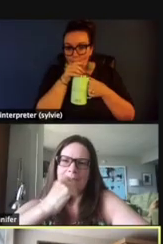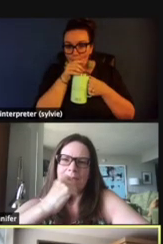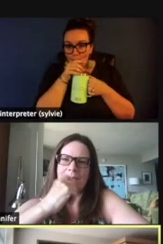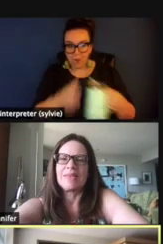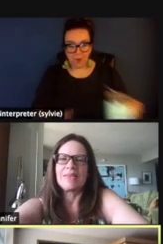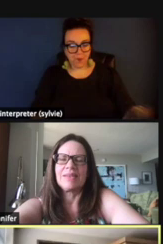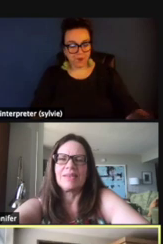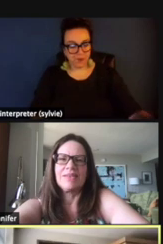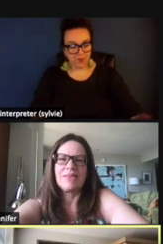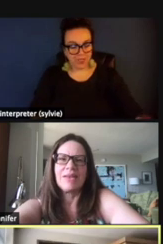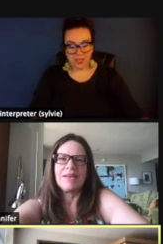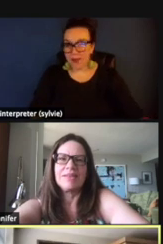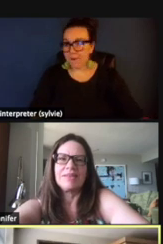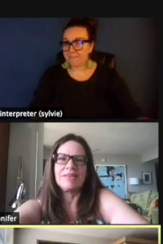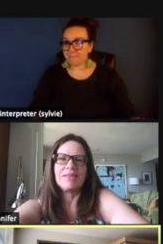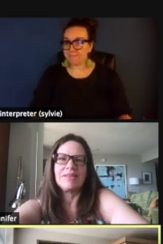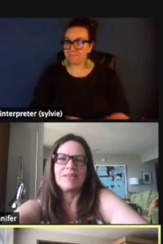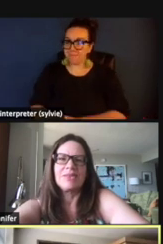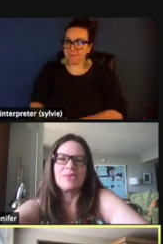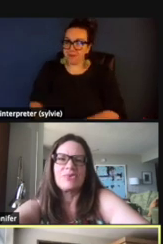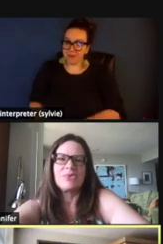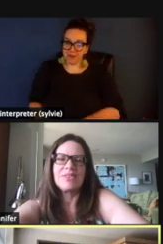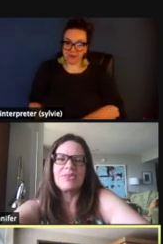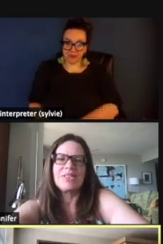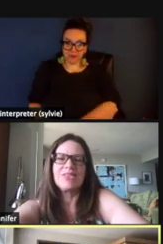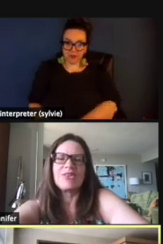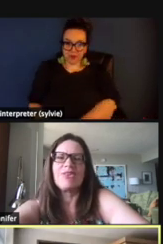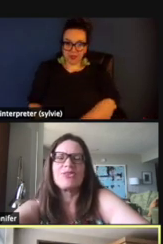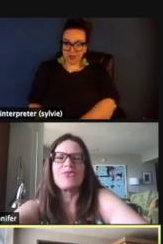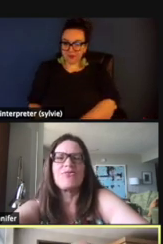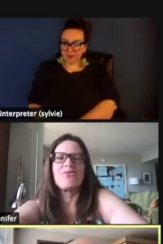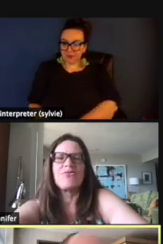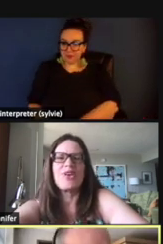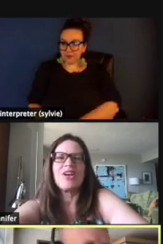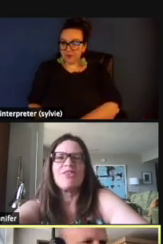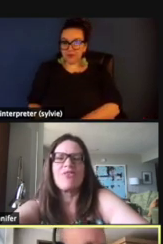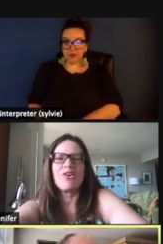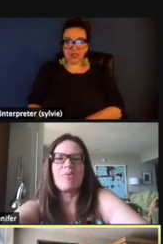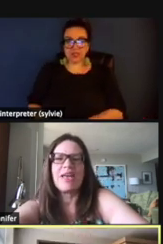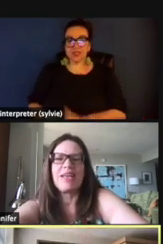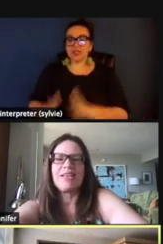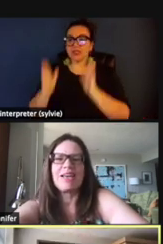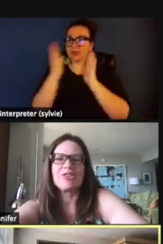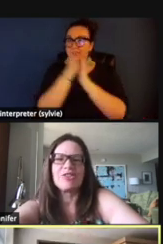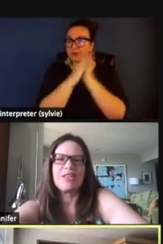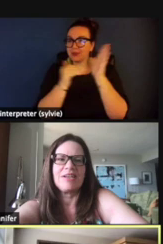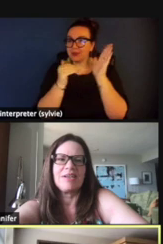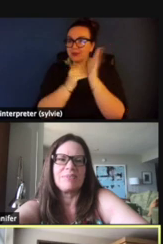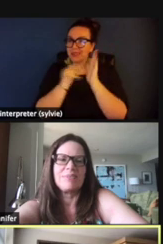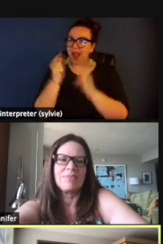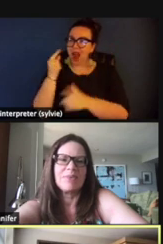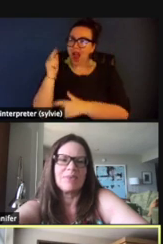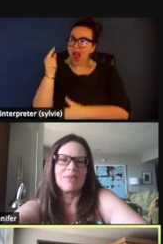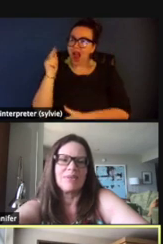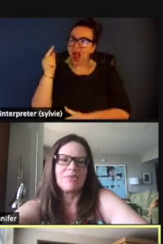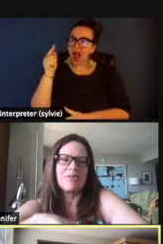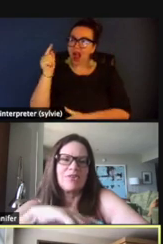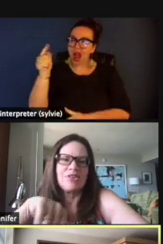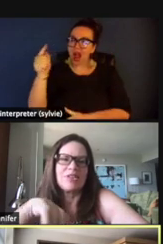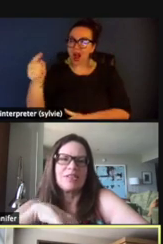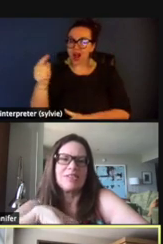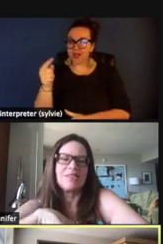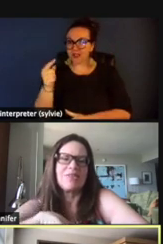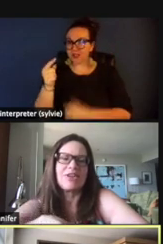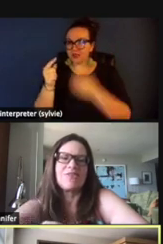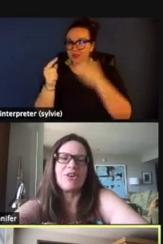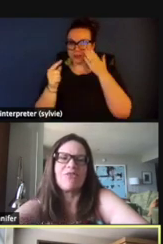Okay, here we go. I see you looking. Okay. Hey. So New Zealand's also very far away, and it's actually, Greg, you